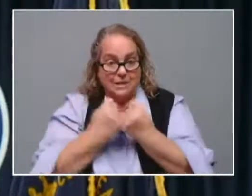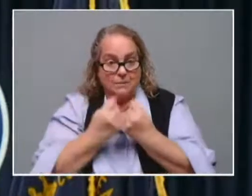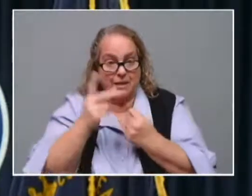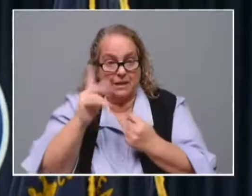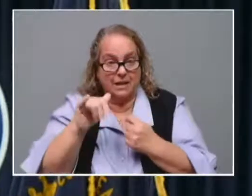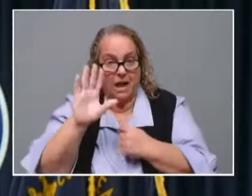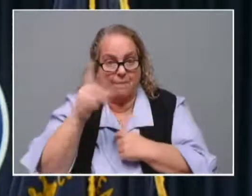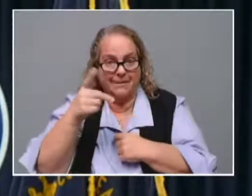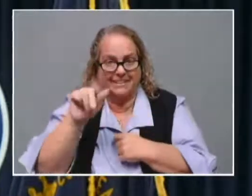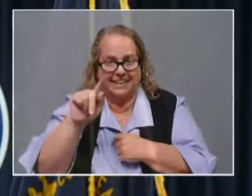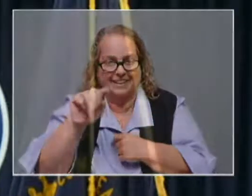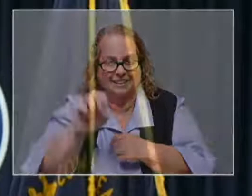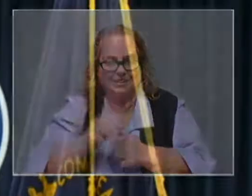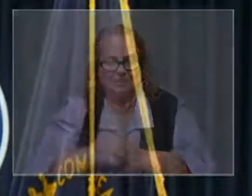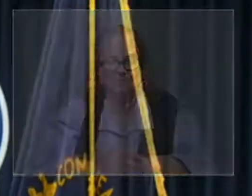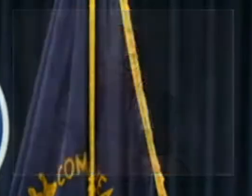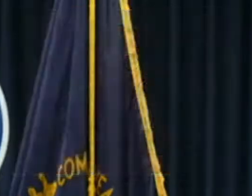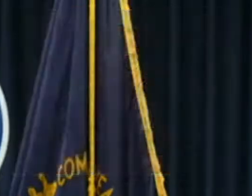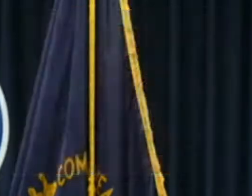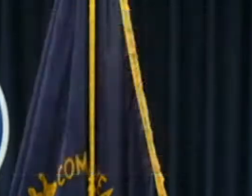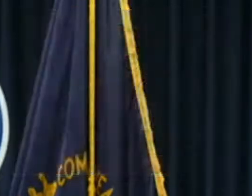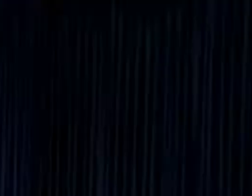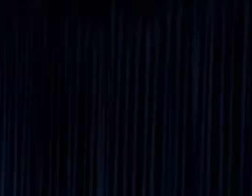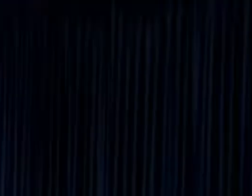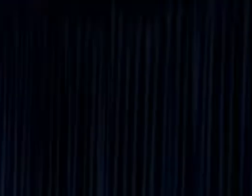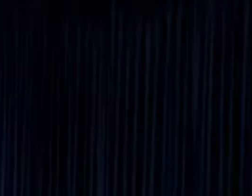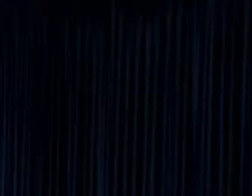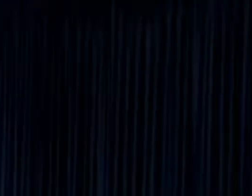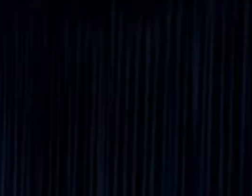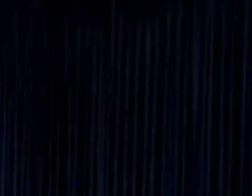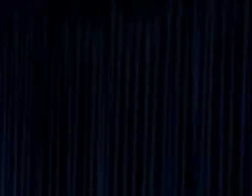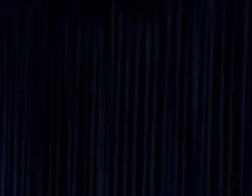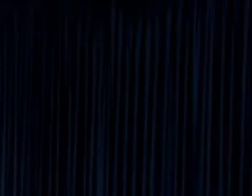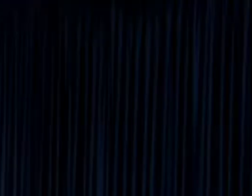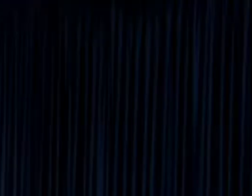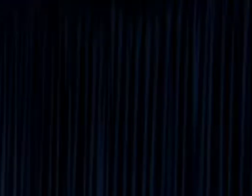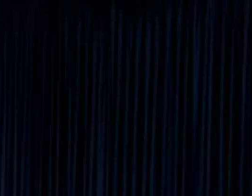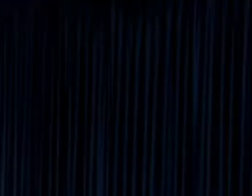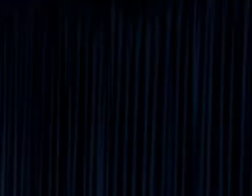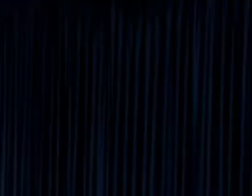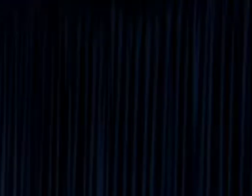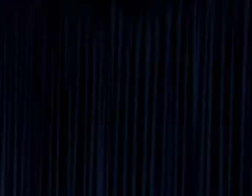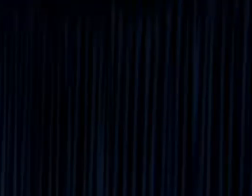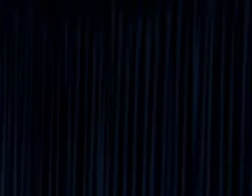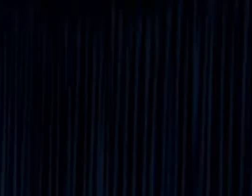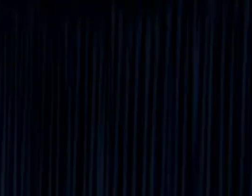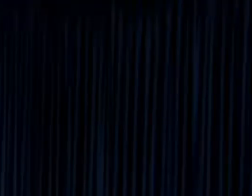Yes, but I'm still going to be doing the update.